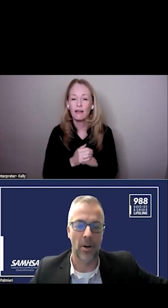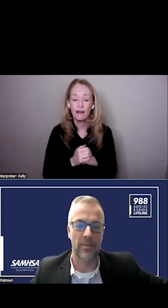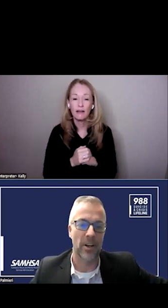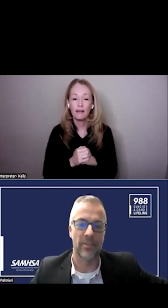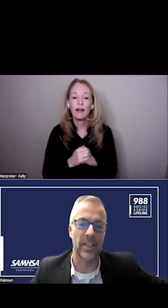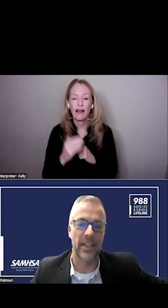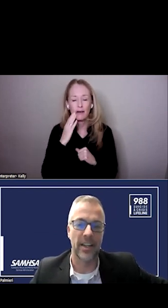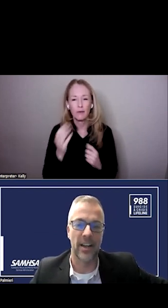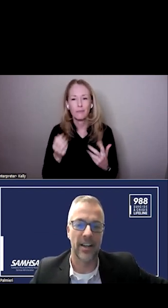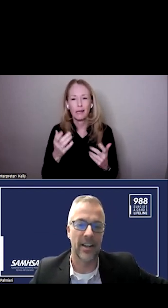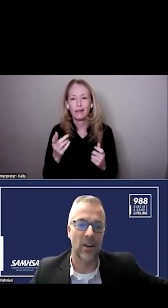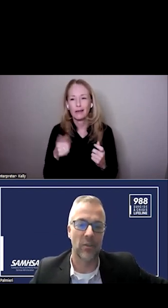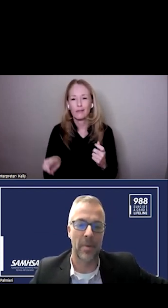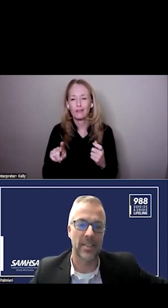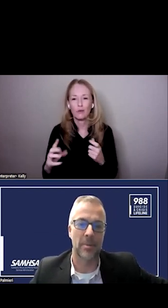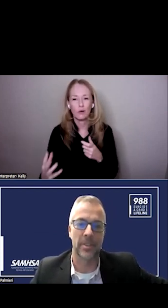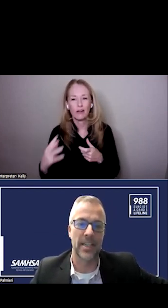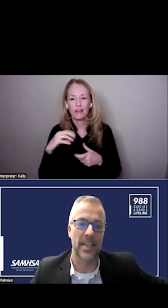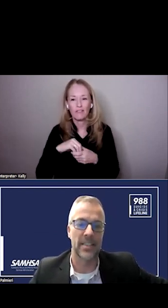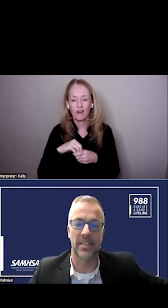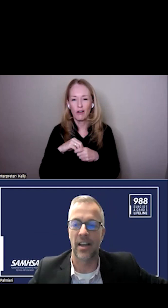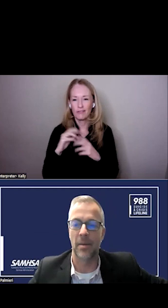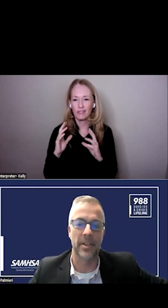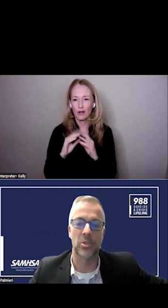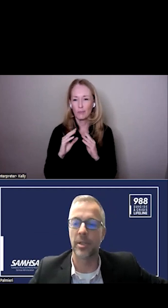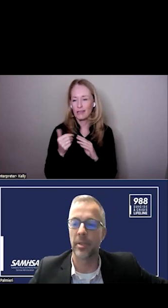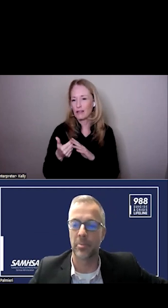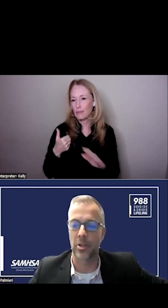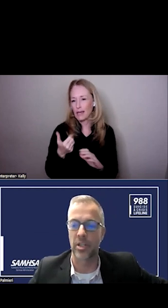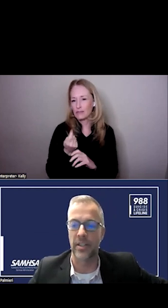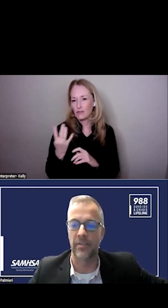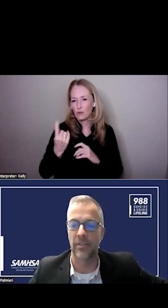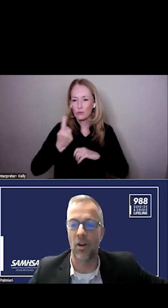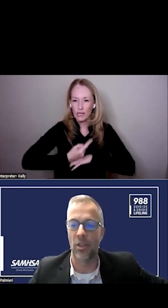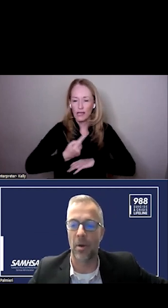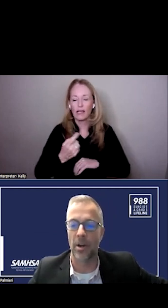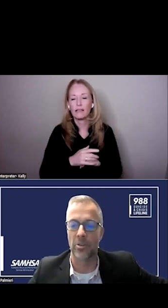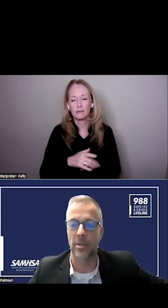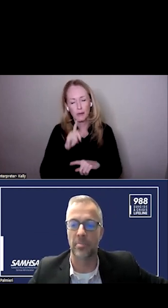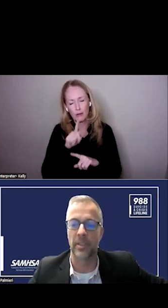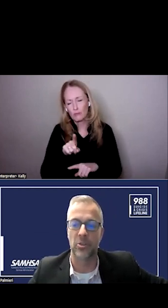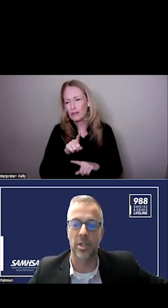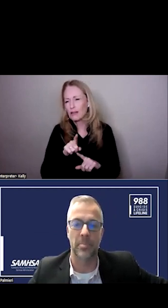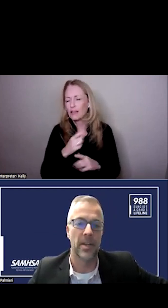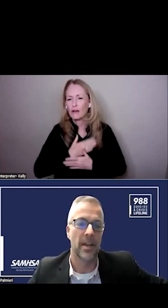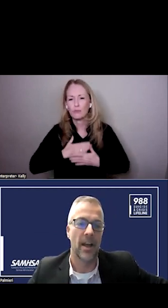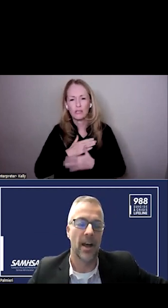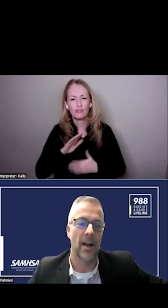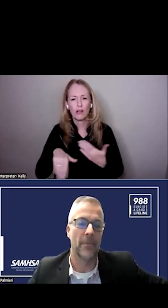a part of our convening over the past couple of days, but extremely appreciative of all the partnership